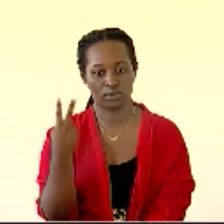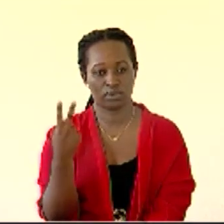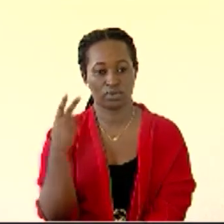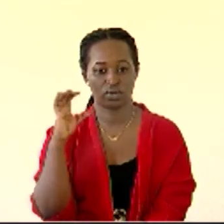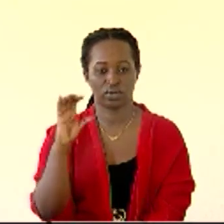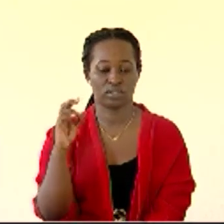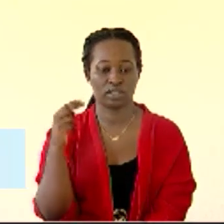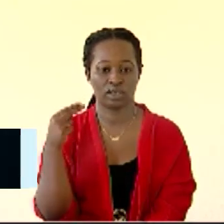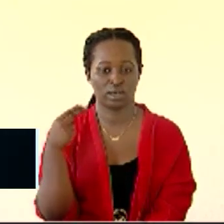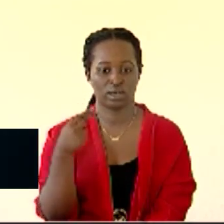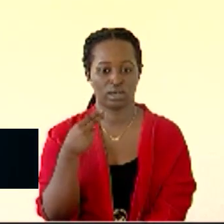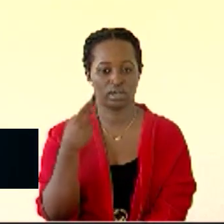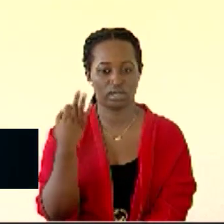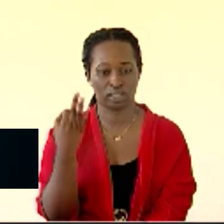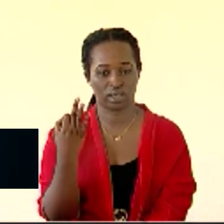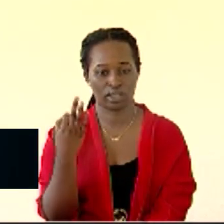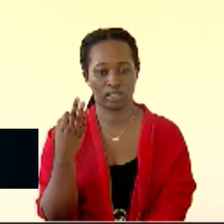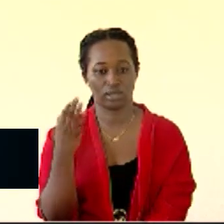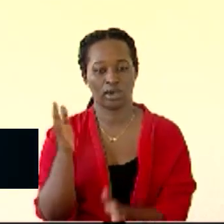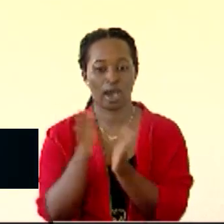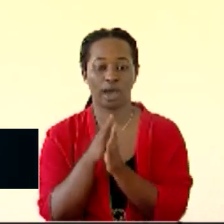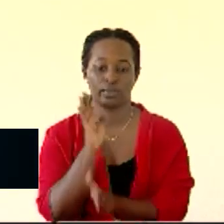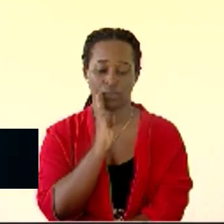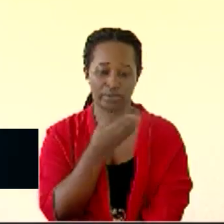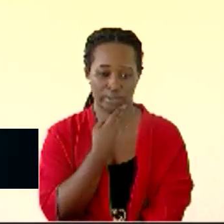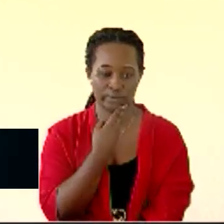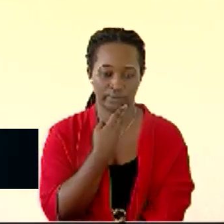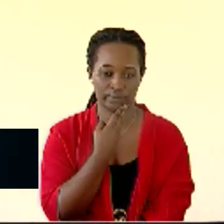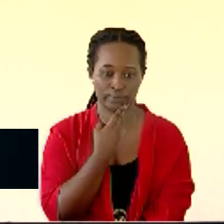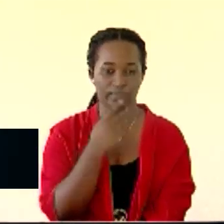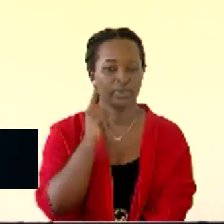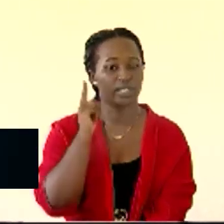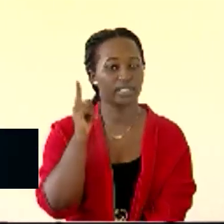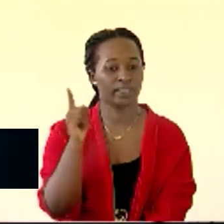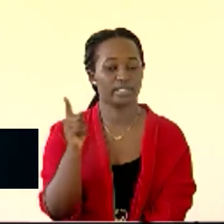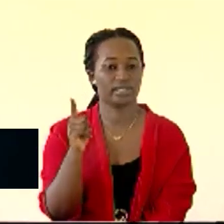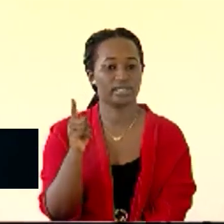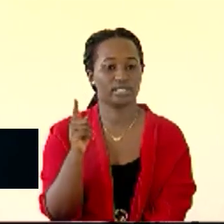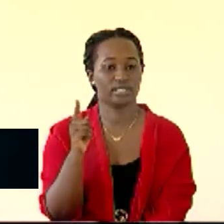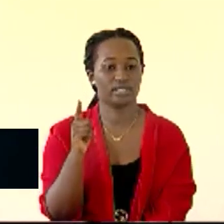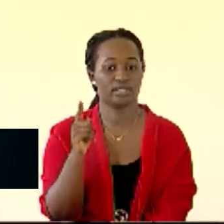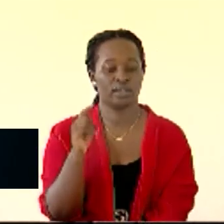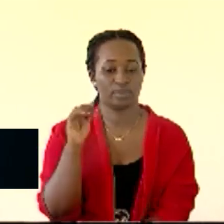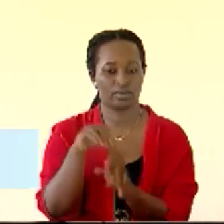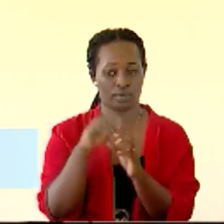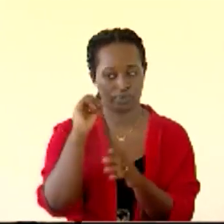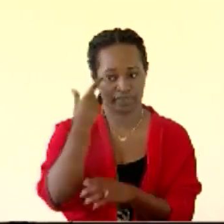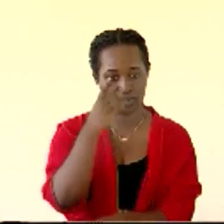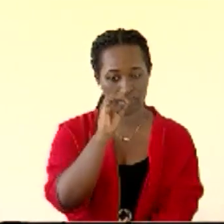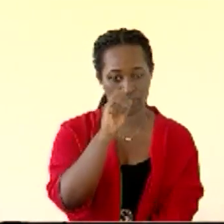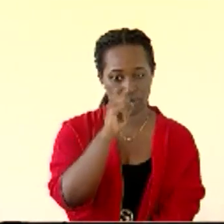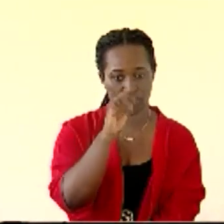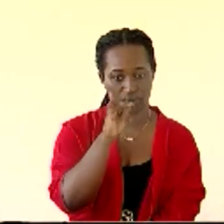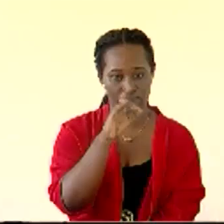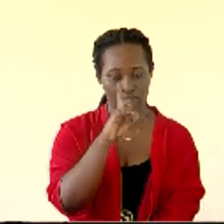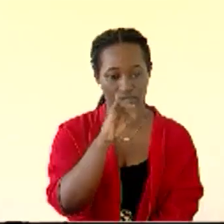CH2, CH3, and water. So that is even the way you first oxidize to get a